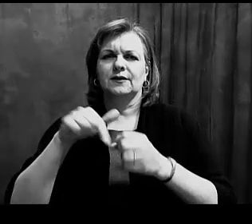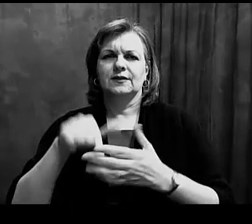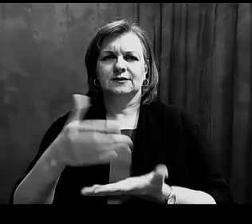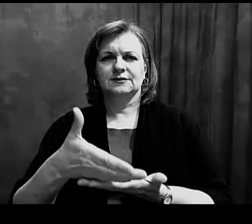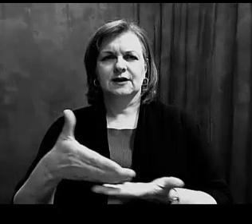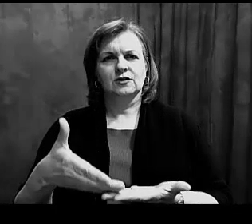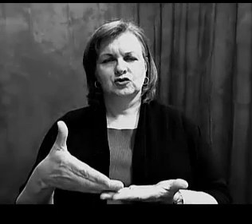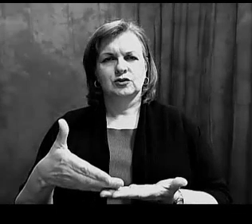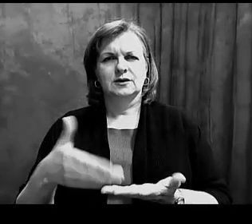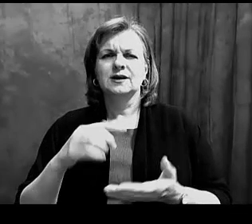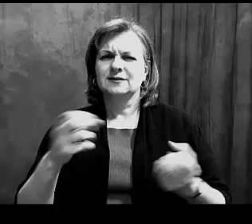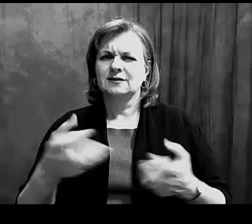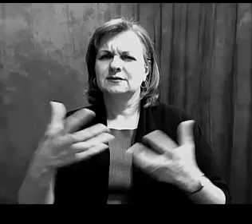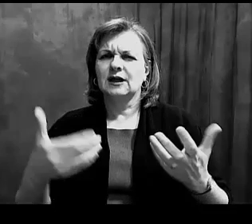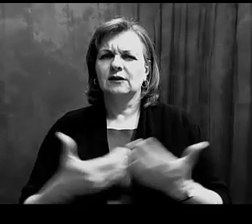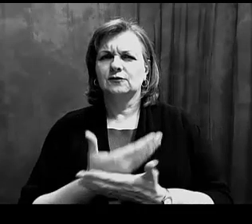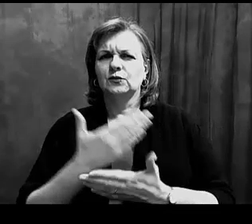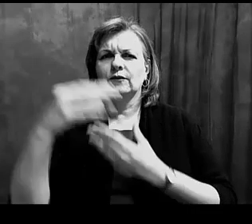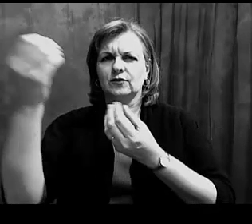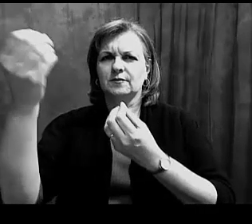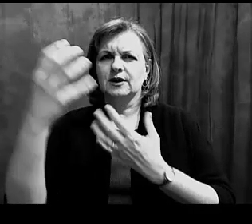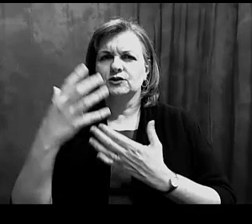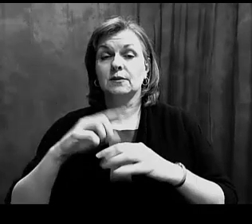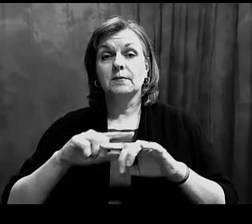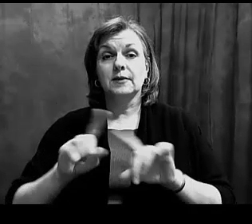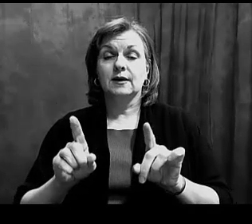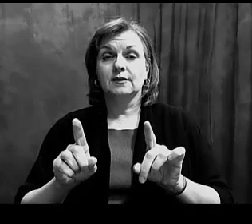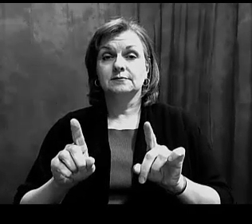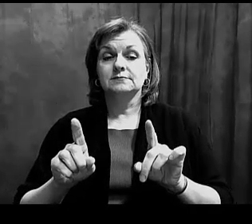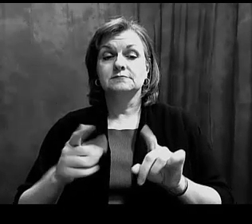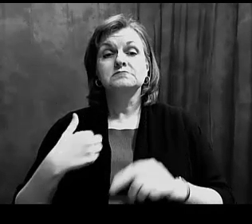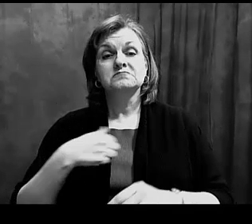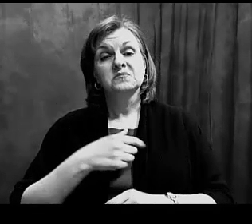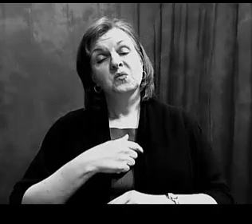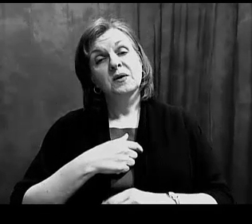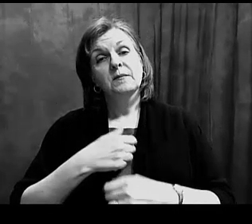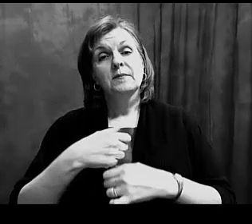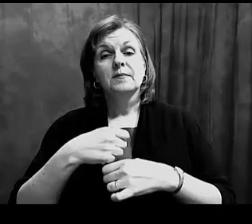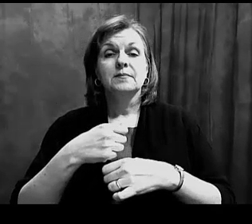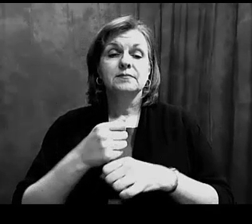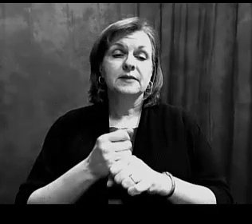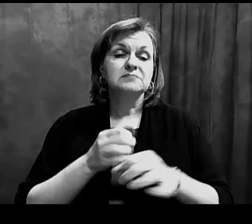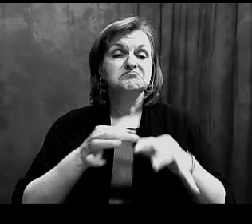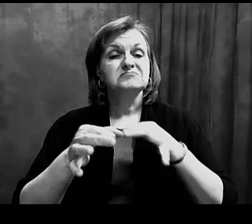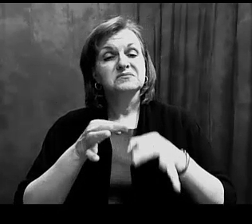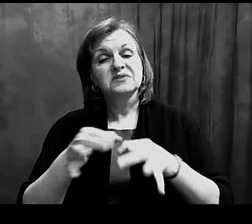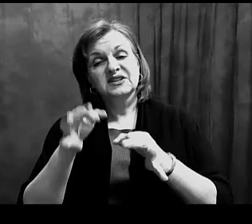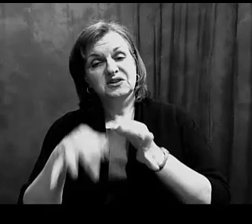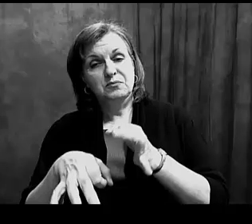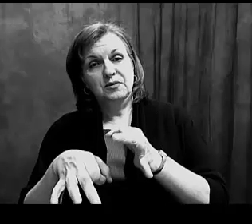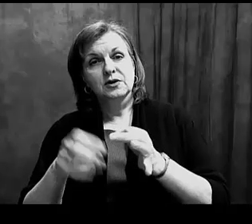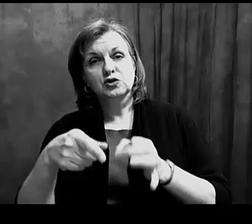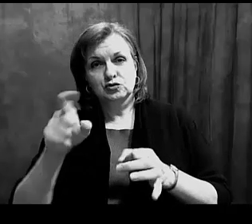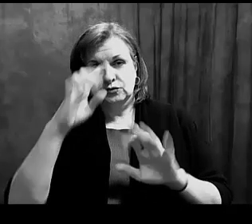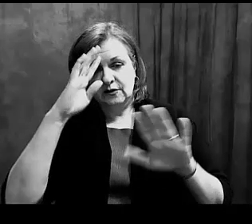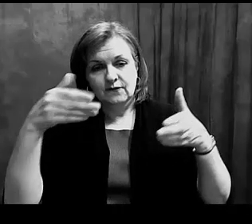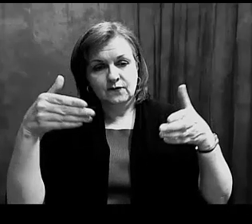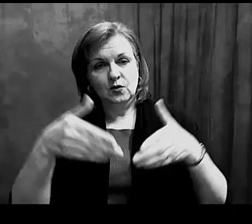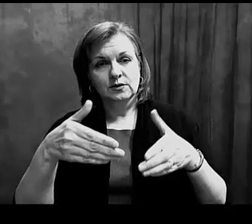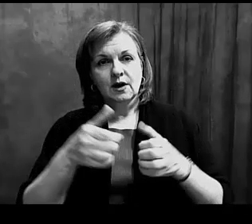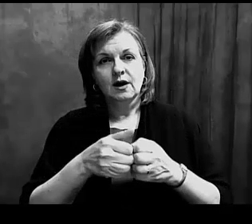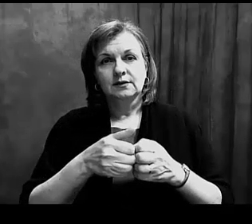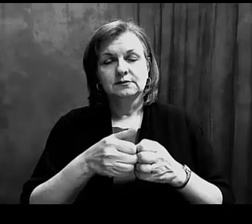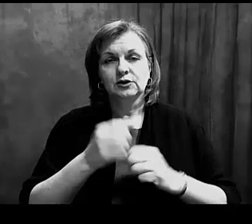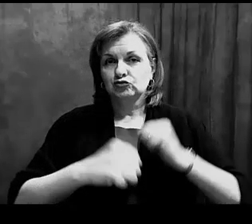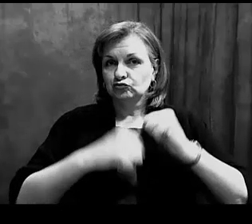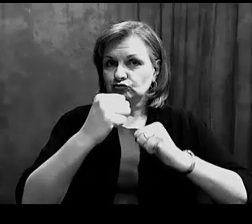far as new information for you, but we're going to keep it fairly simple, and your focus should be on structure